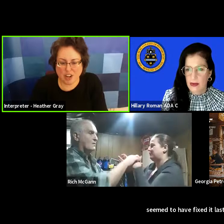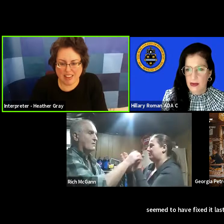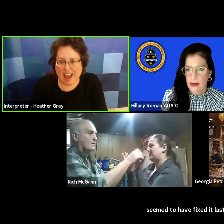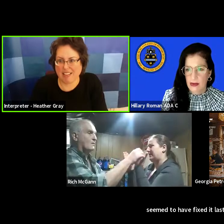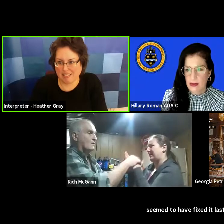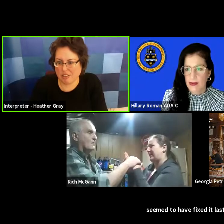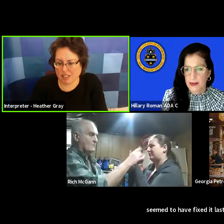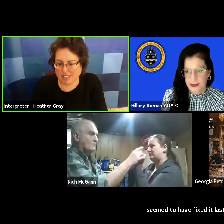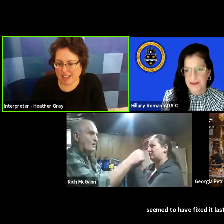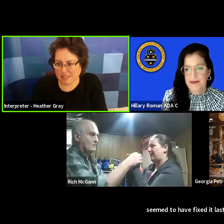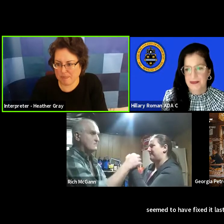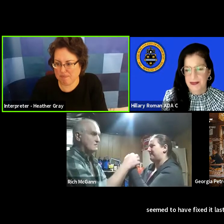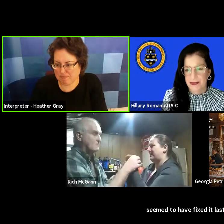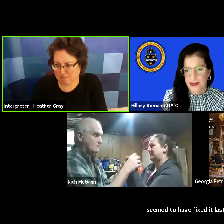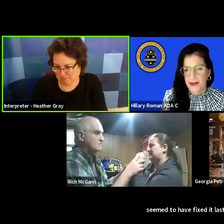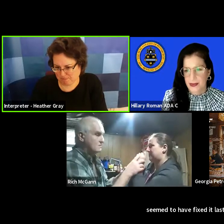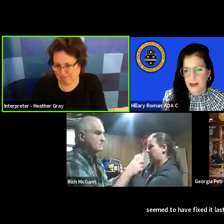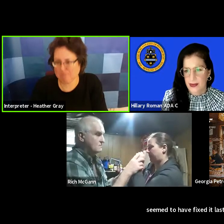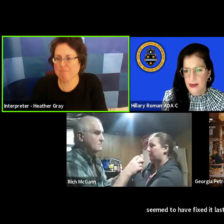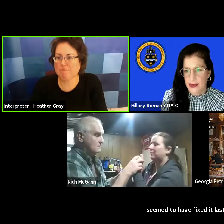Yes, let's try that, Chris says.